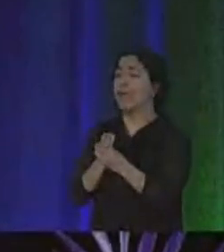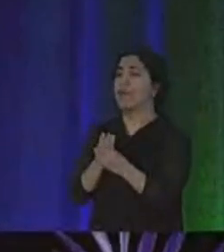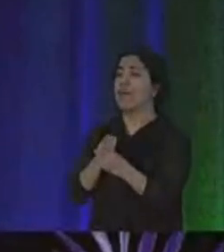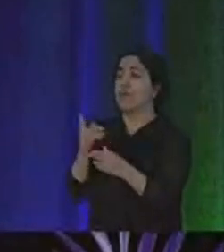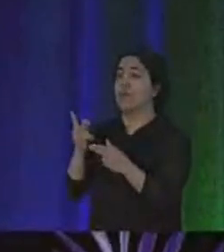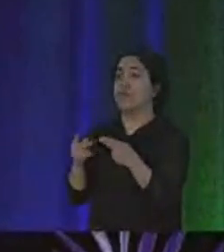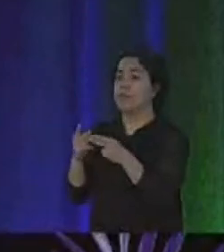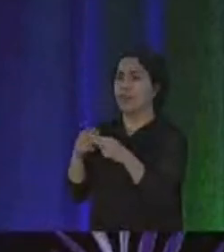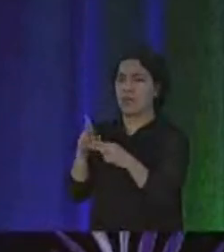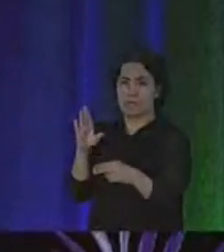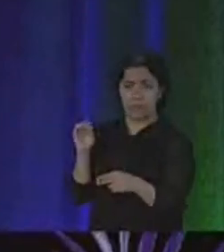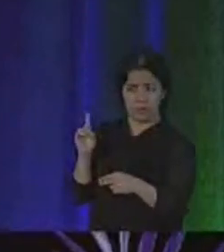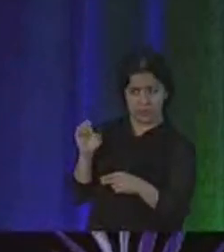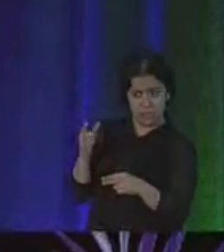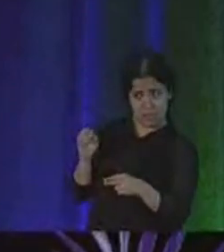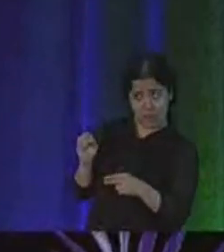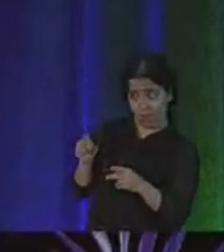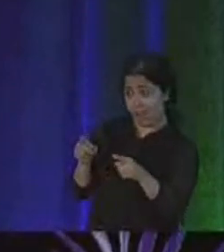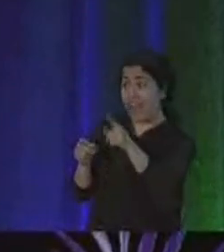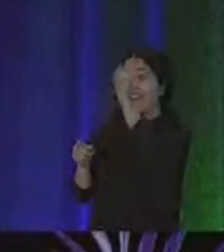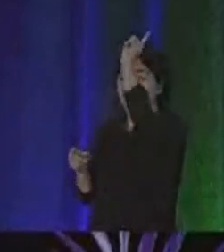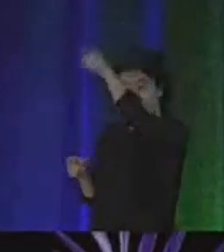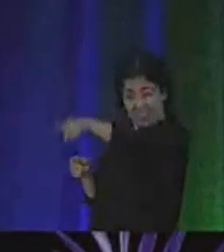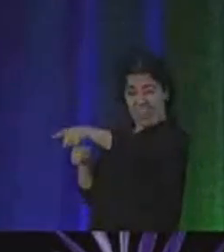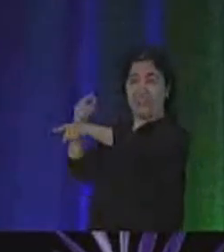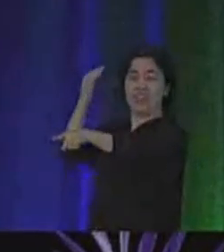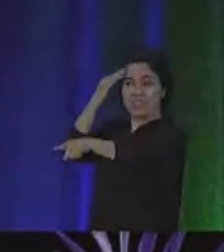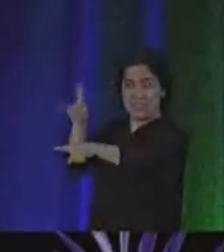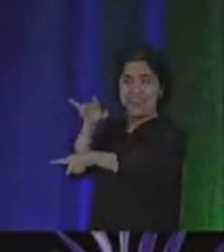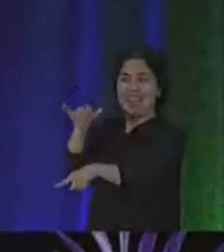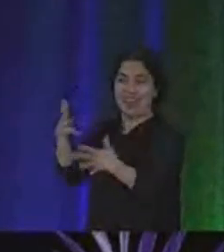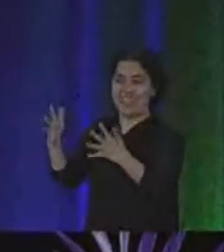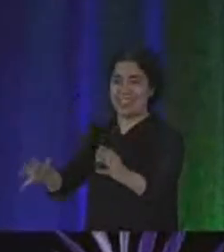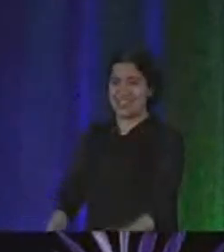called Bodega. If any of the, hey, you see, you guys know about that already.